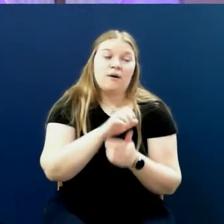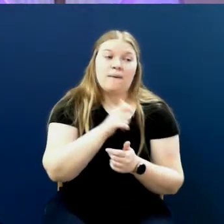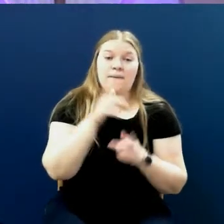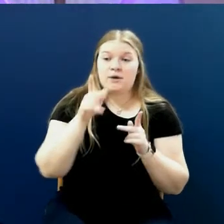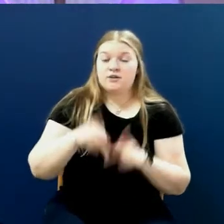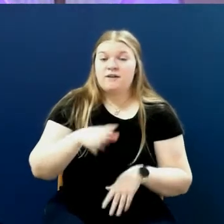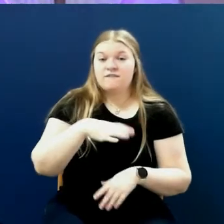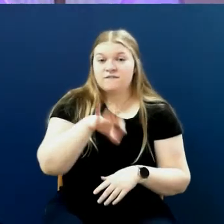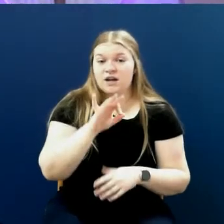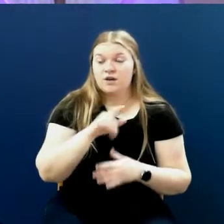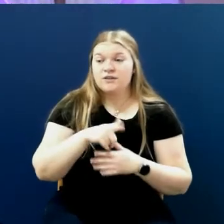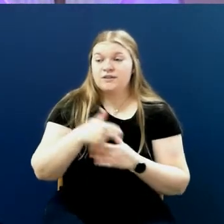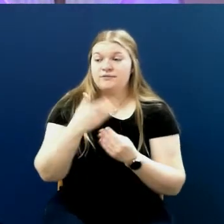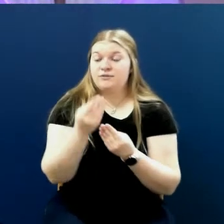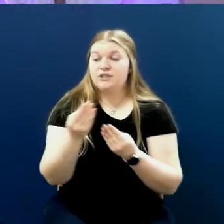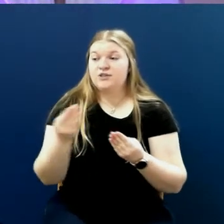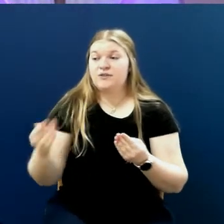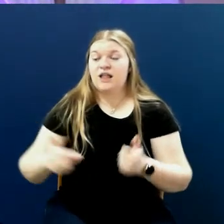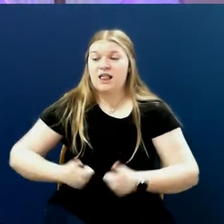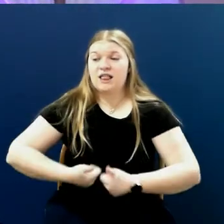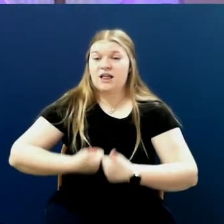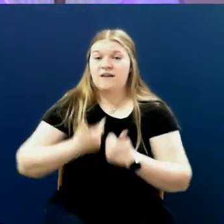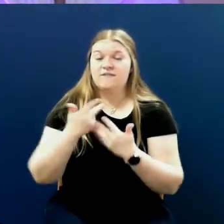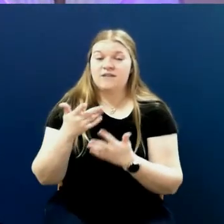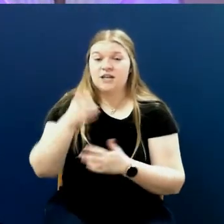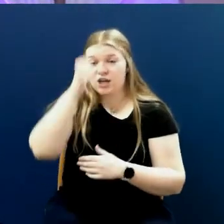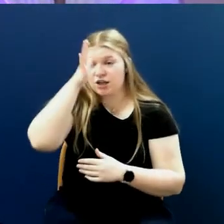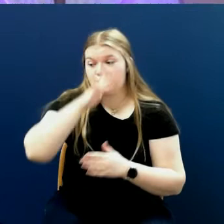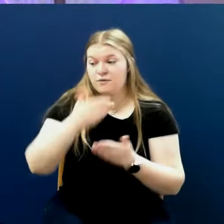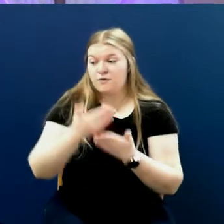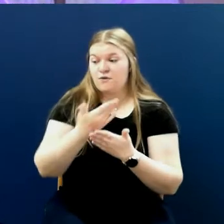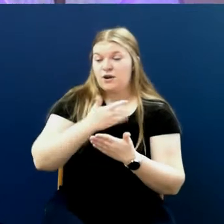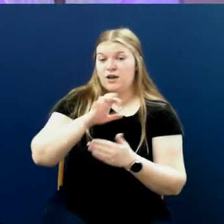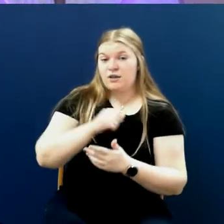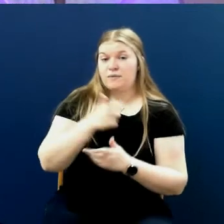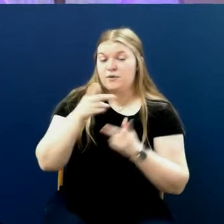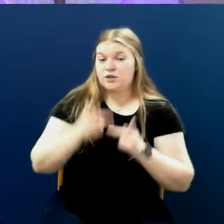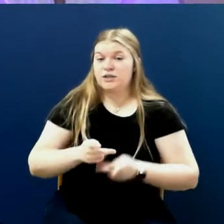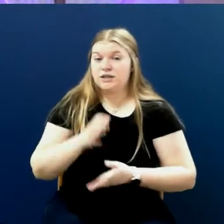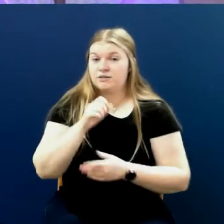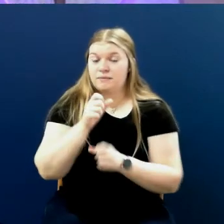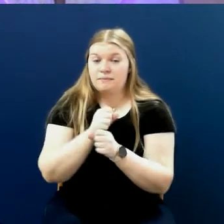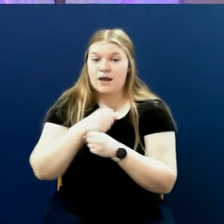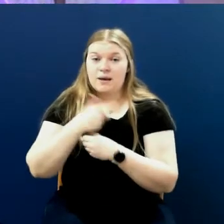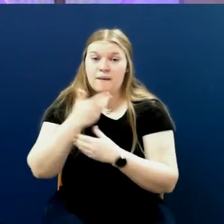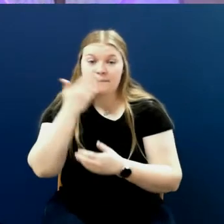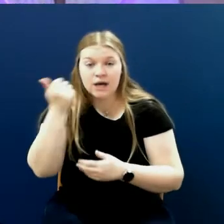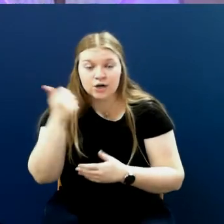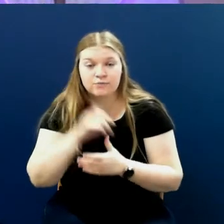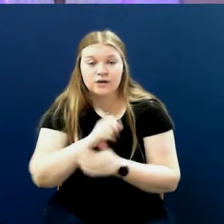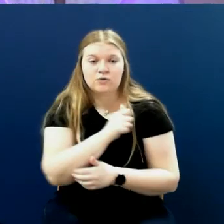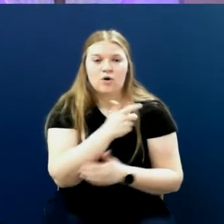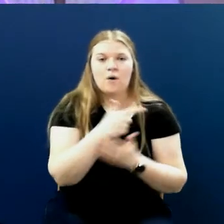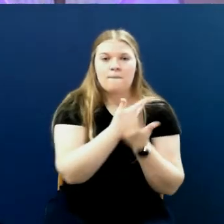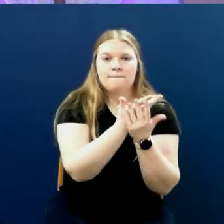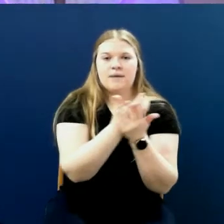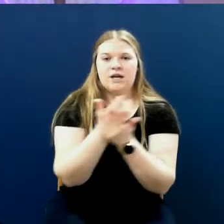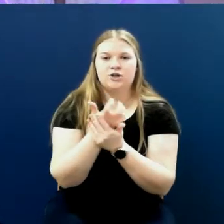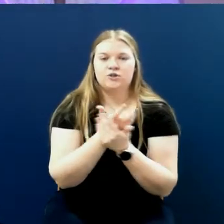found that resource for life and godliness before somebody else doesn't make them any better. We are all